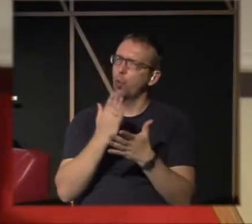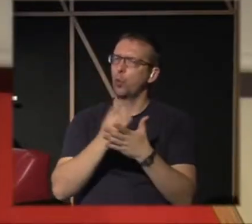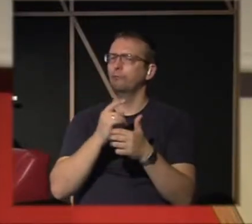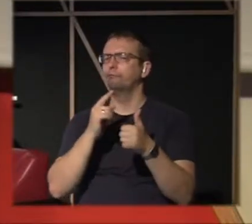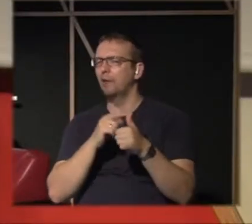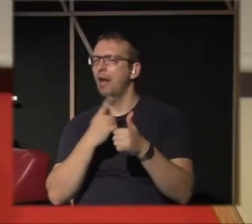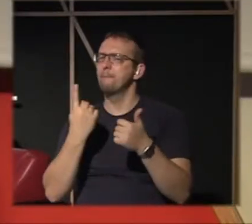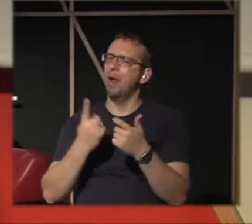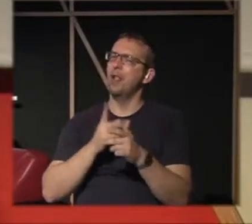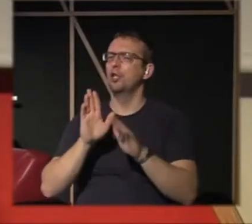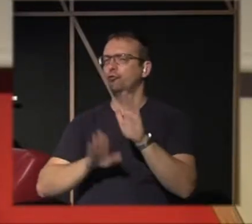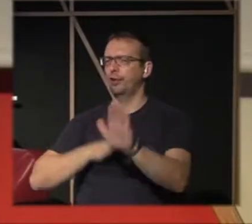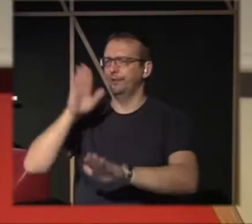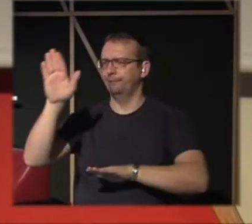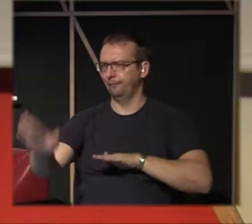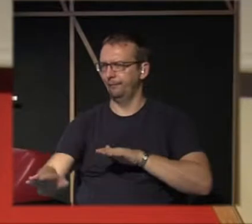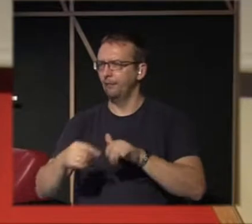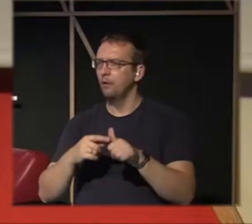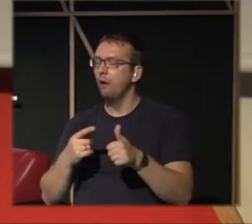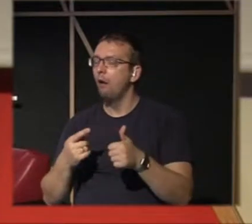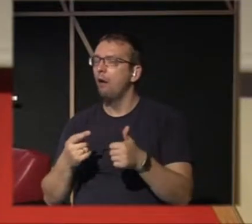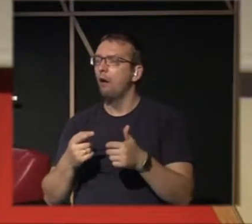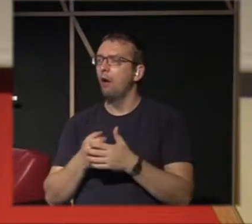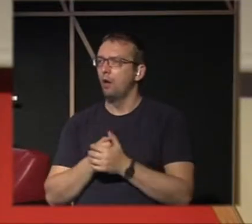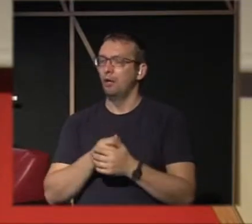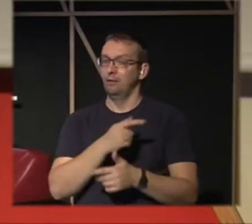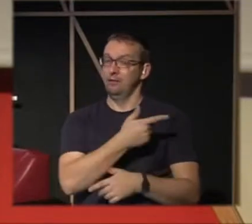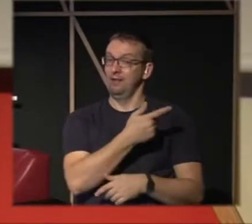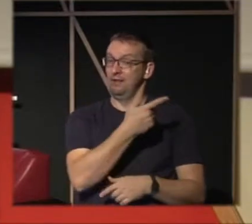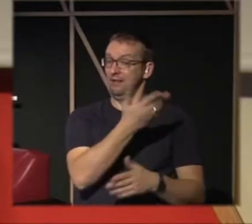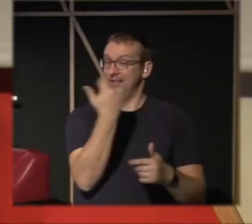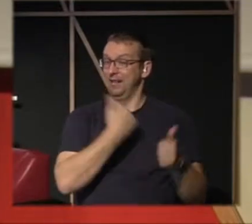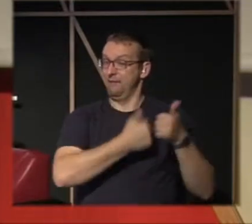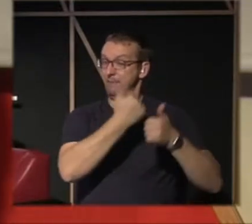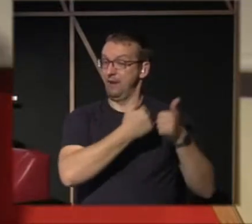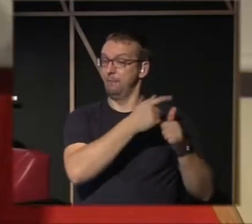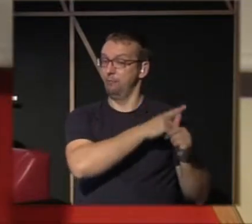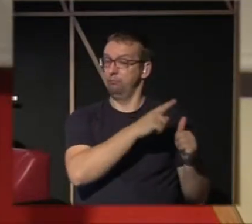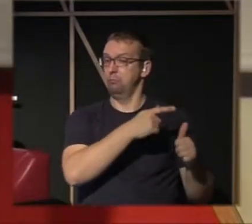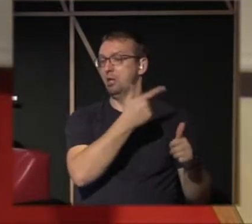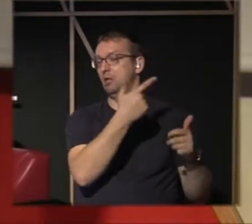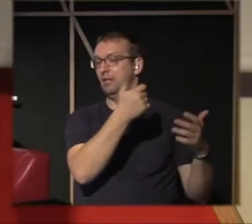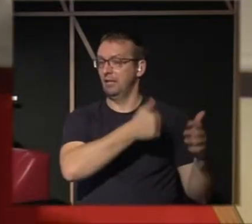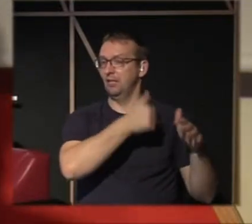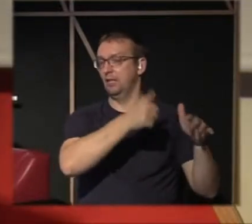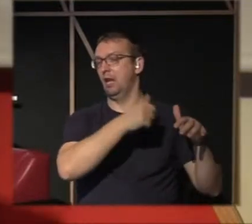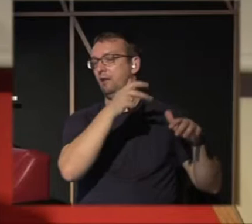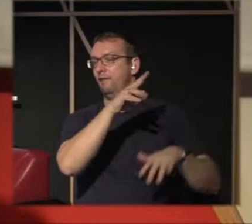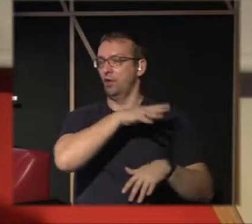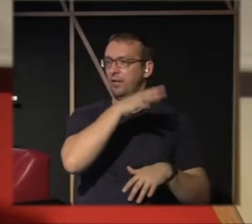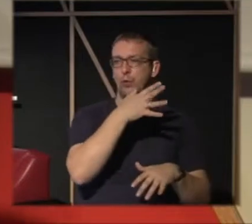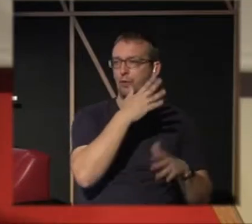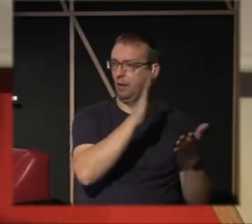we're looking at the stadium of Bilbao. Has about 236